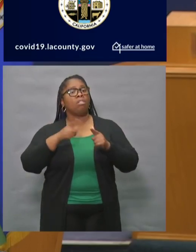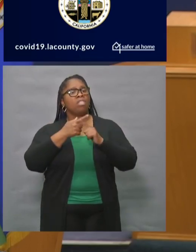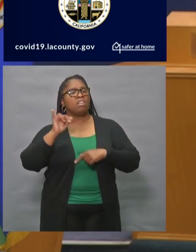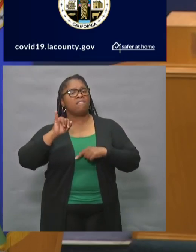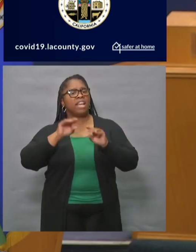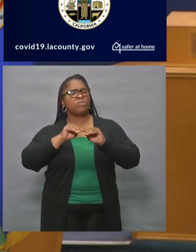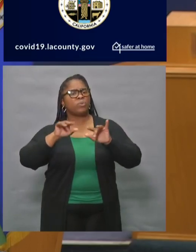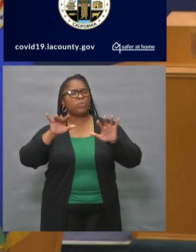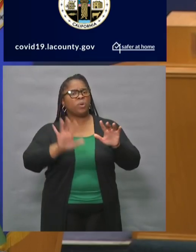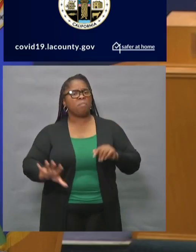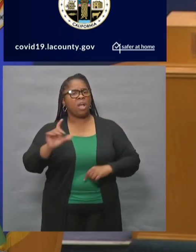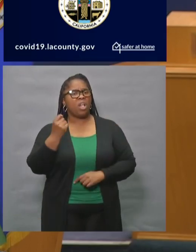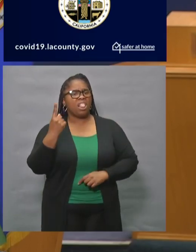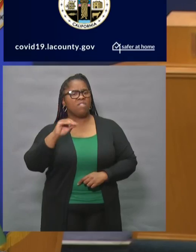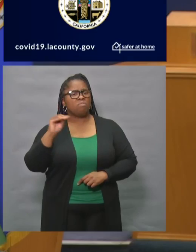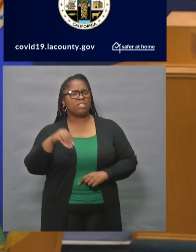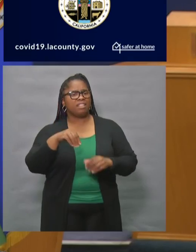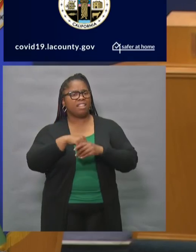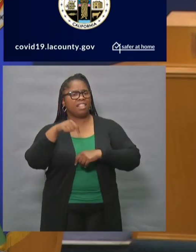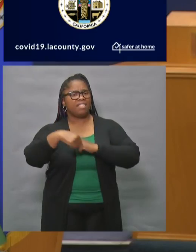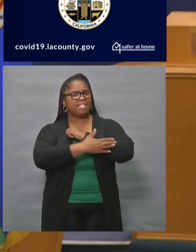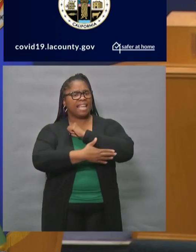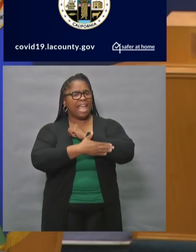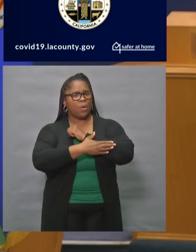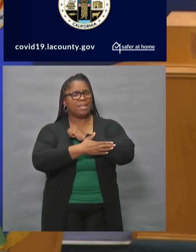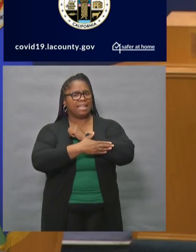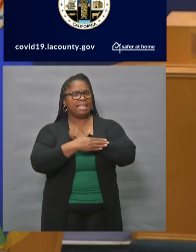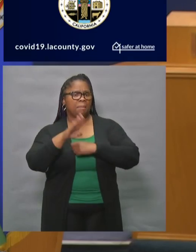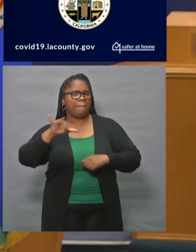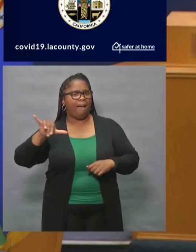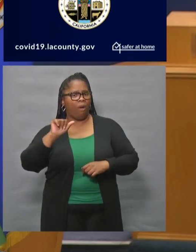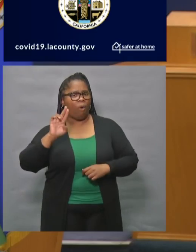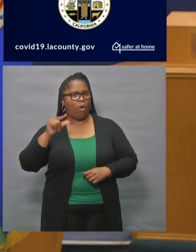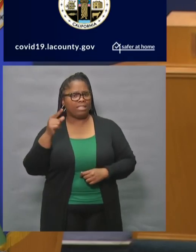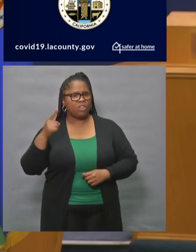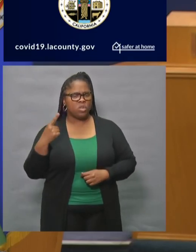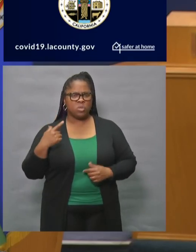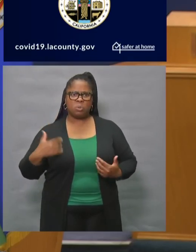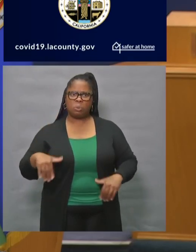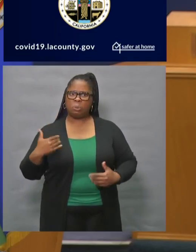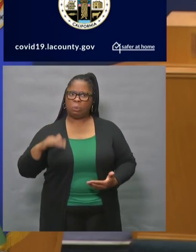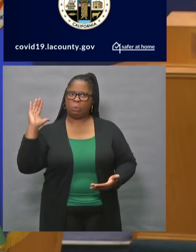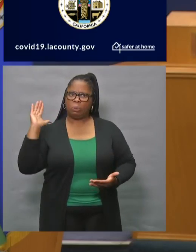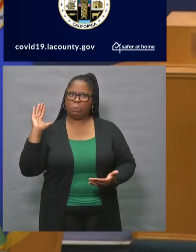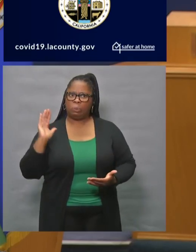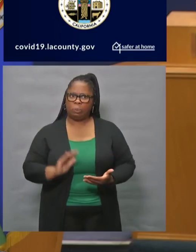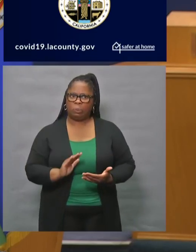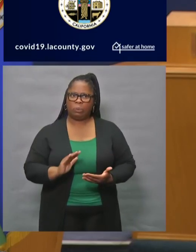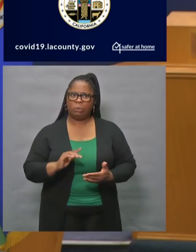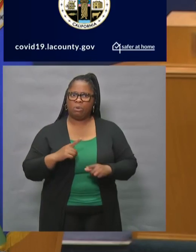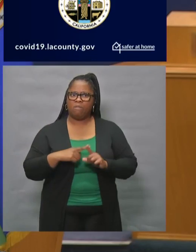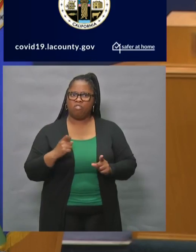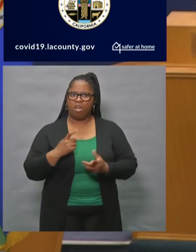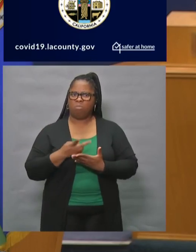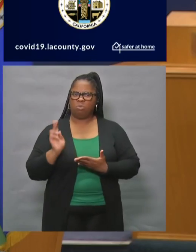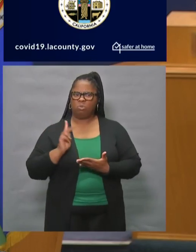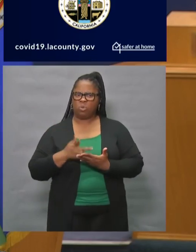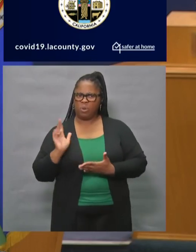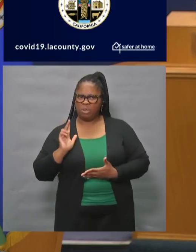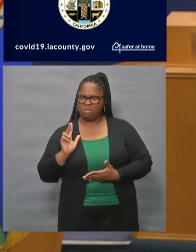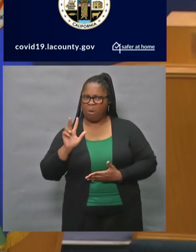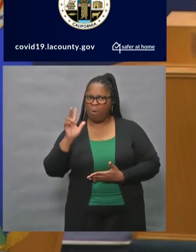11%, give or take, in the county by August 1st. That's a pretty substantial reduction from the numbers that you put out a couple of weeks ago, where it